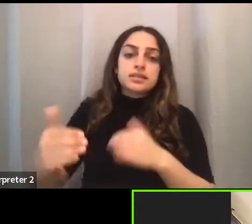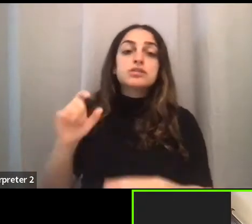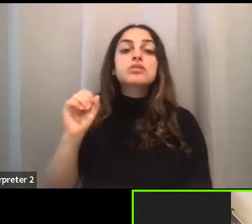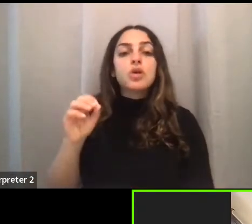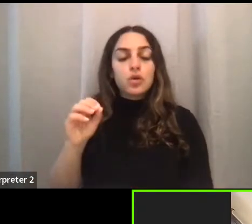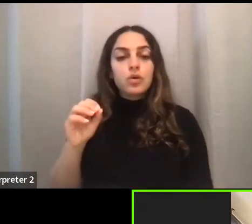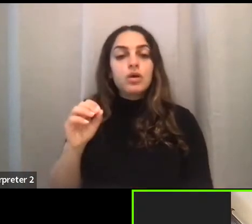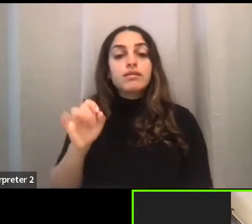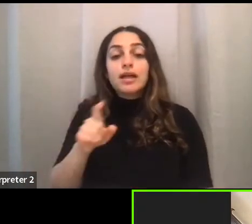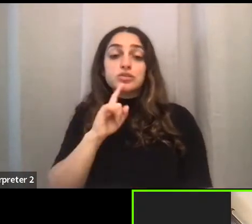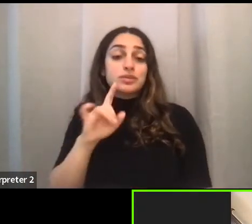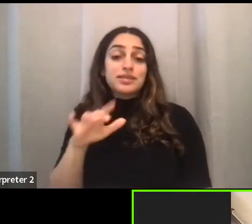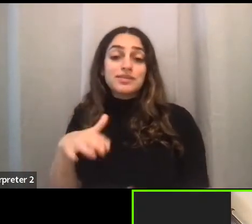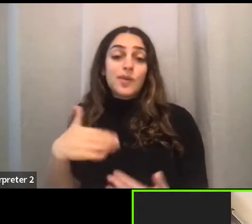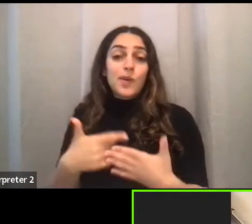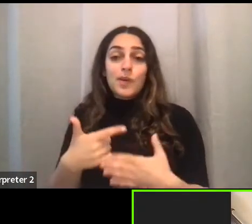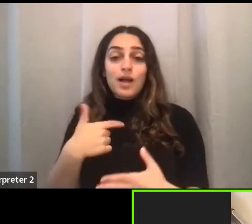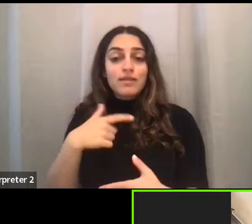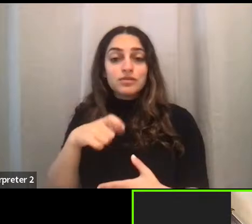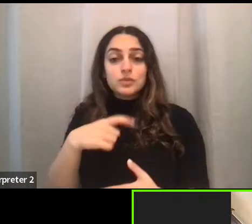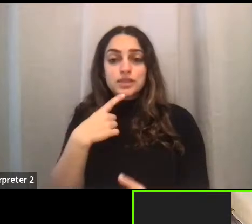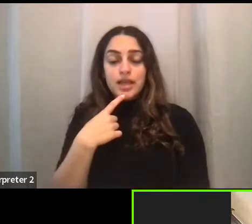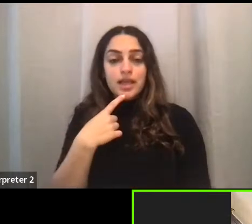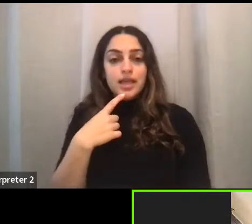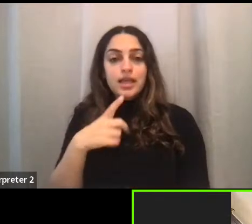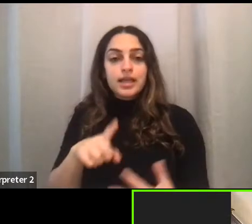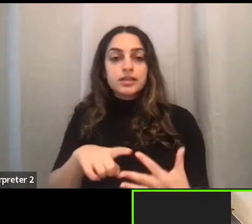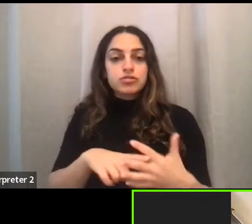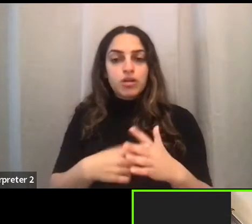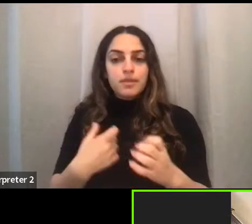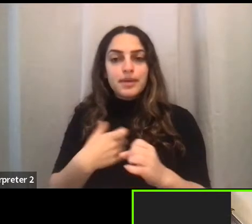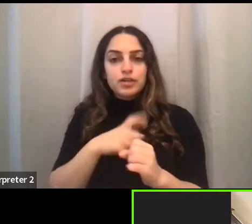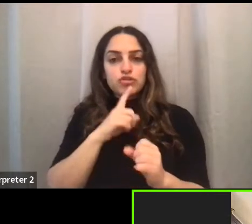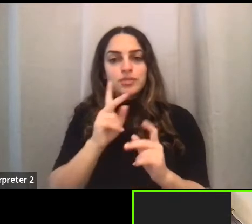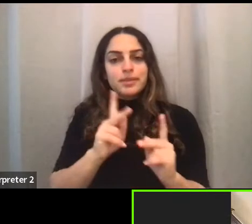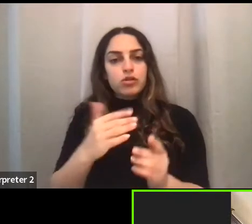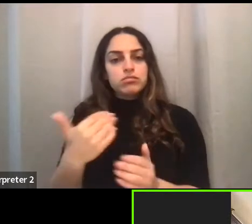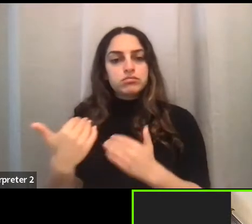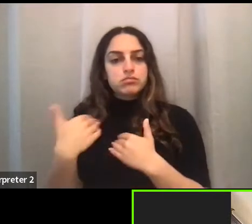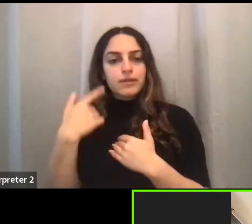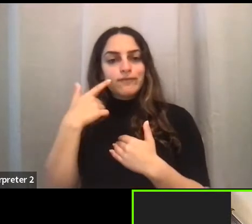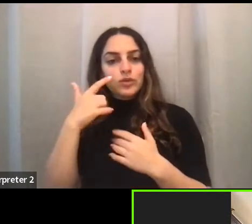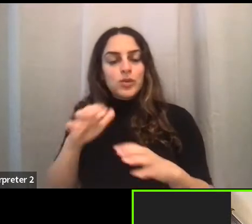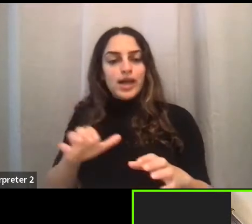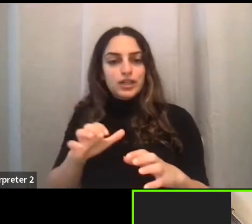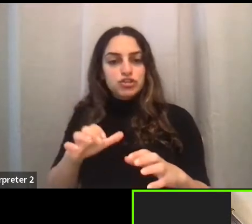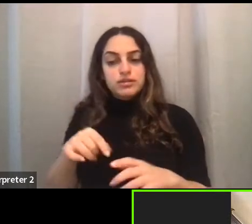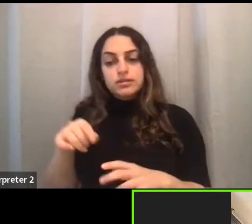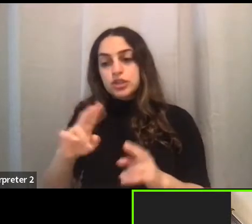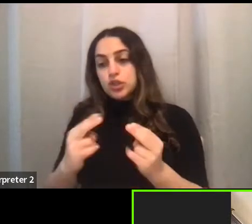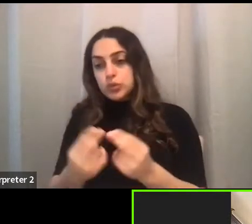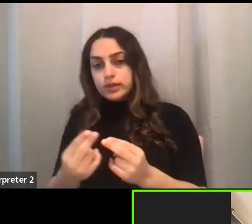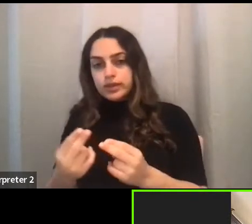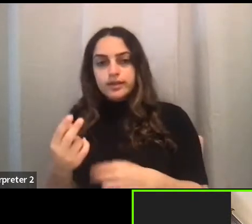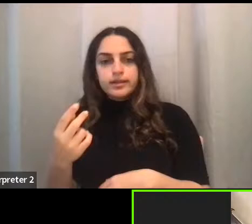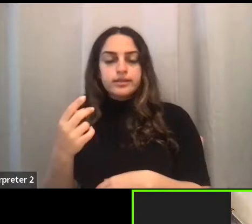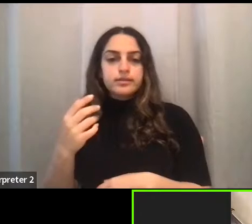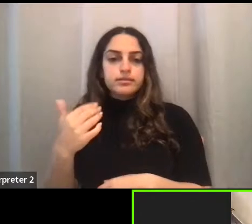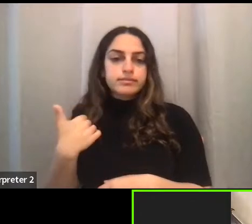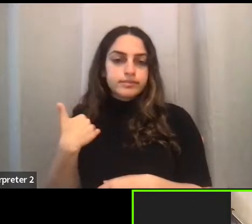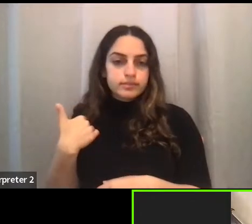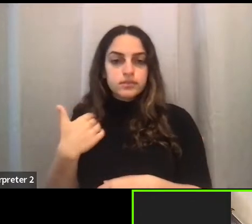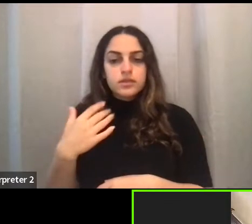basically all i really have to say and start holding people accountable for their actions start holding us unions accountable for our actions